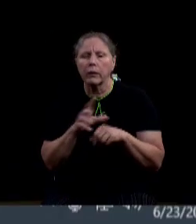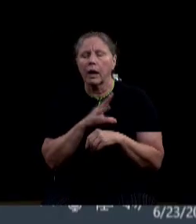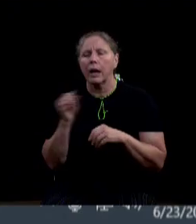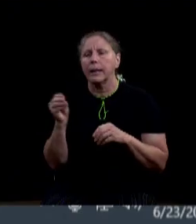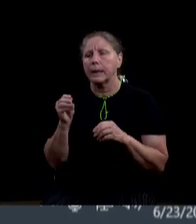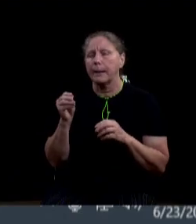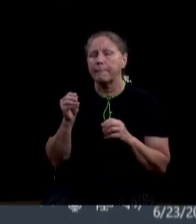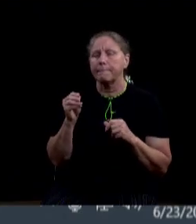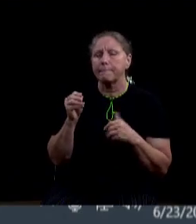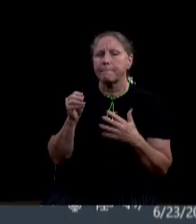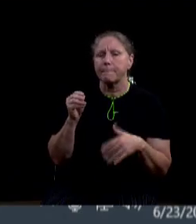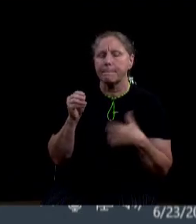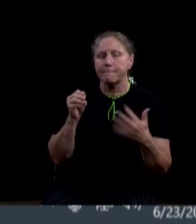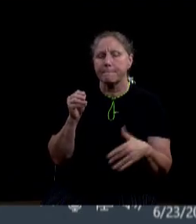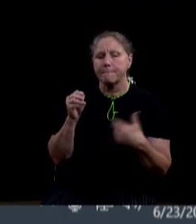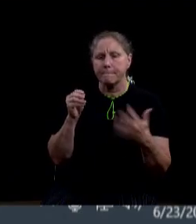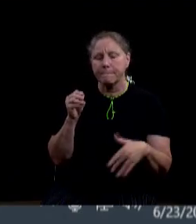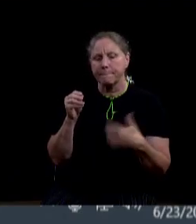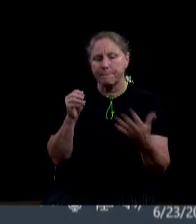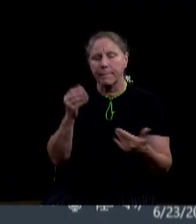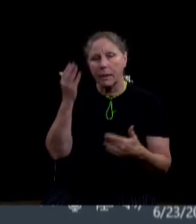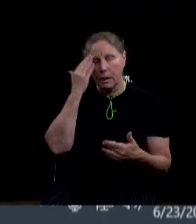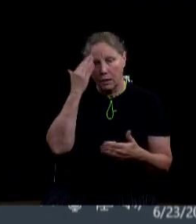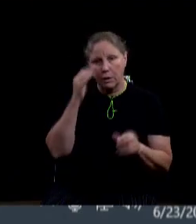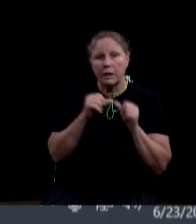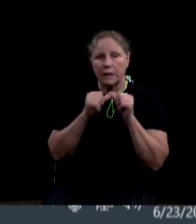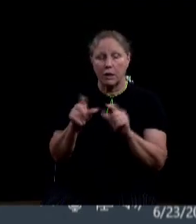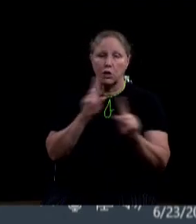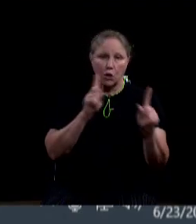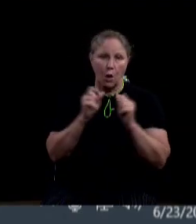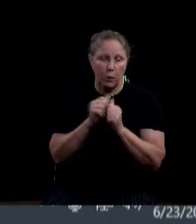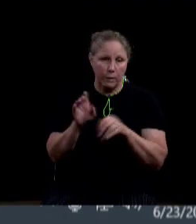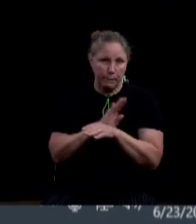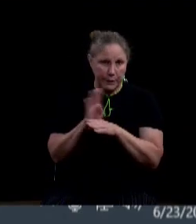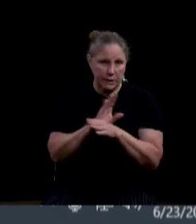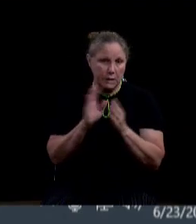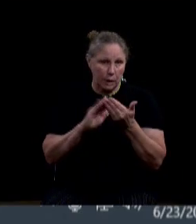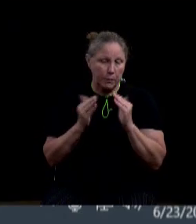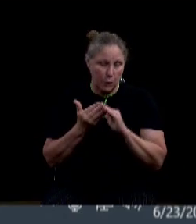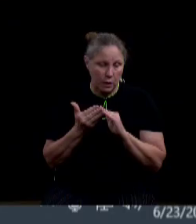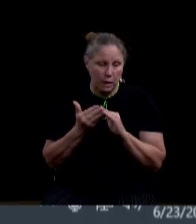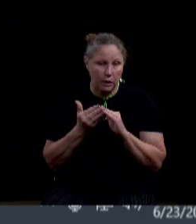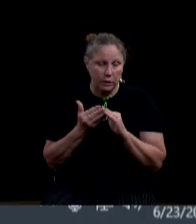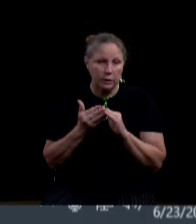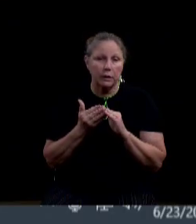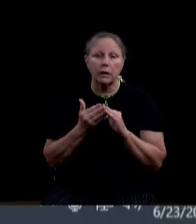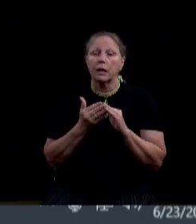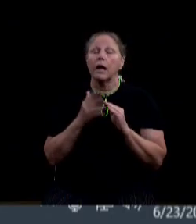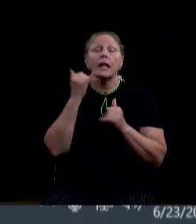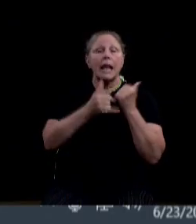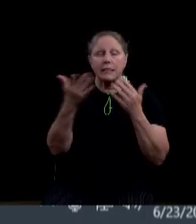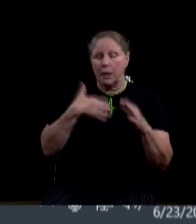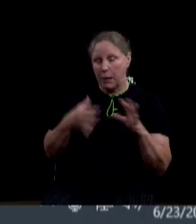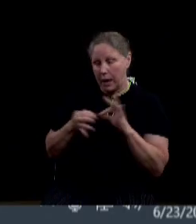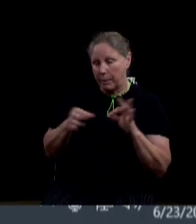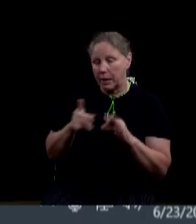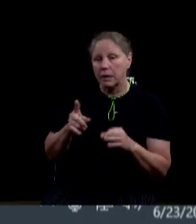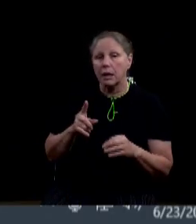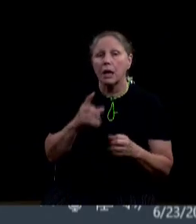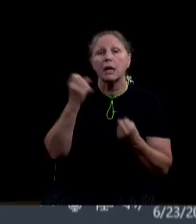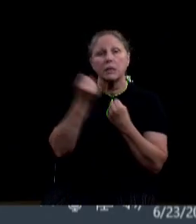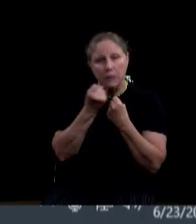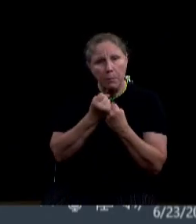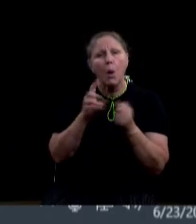continue to communicate with our business community. The last thing I'll say is go support Waco businesses. I know wearing a mask is